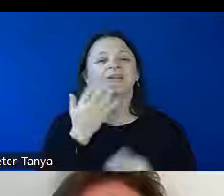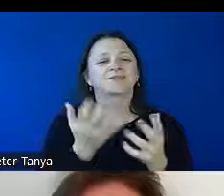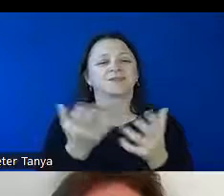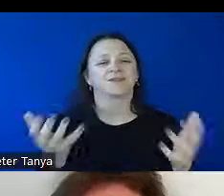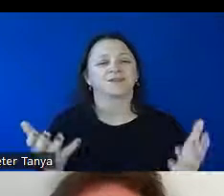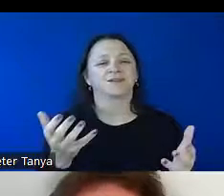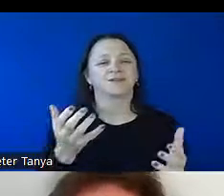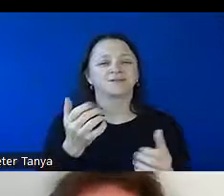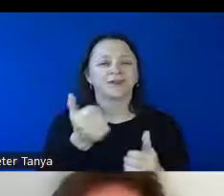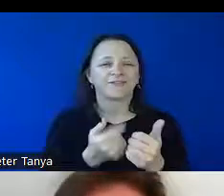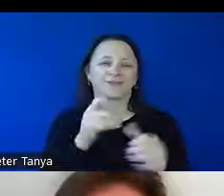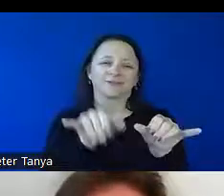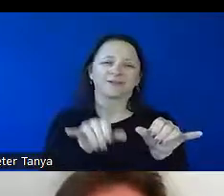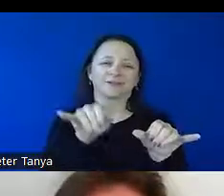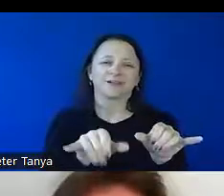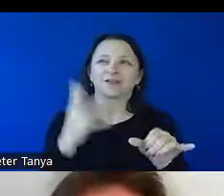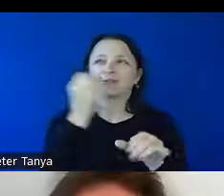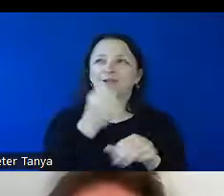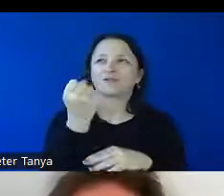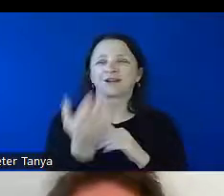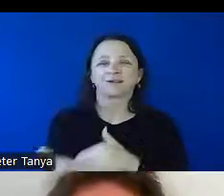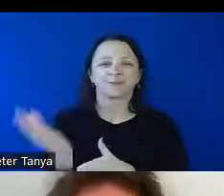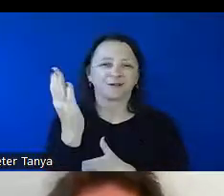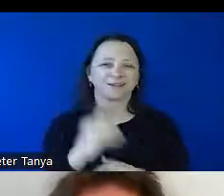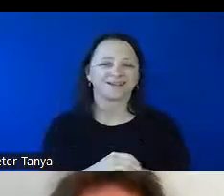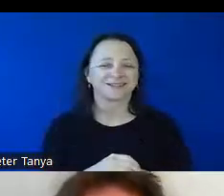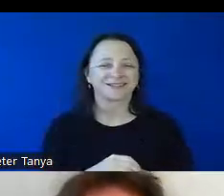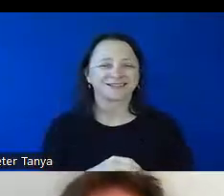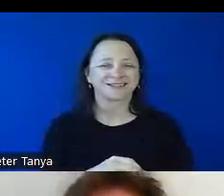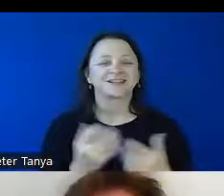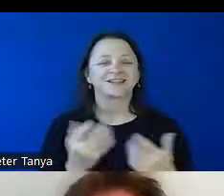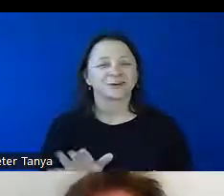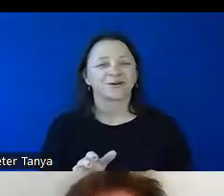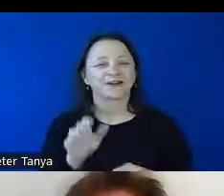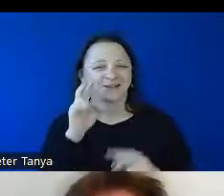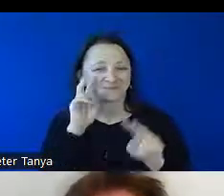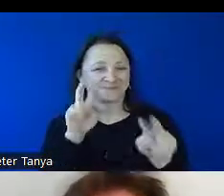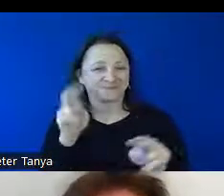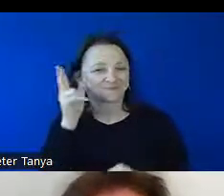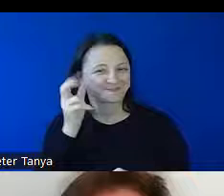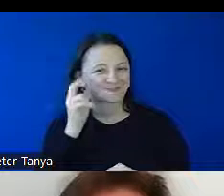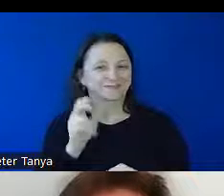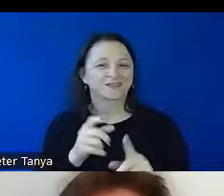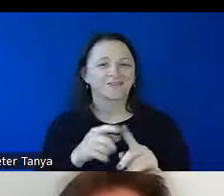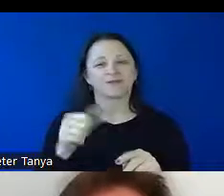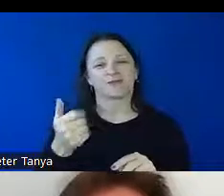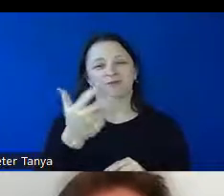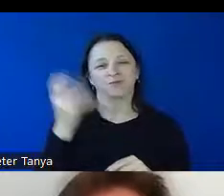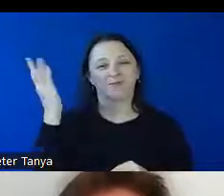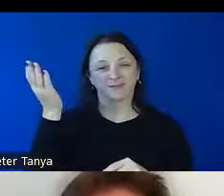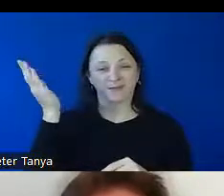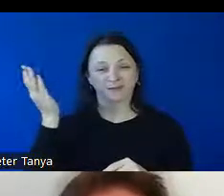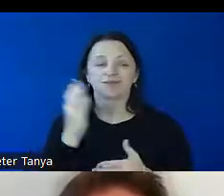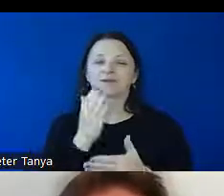for hanging in there through this beautiful Saturday morning. As you heard from Ken, Patty, and Lynn, part